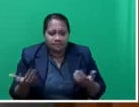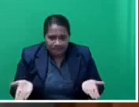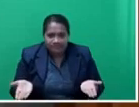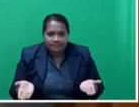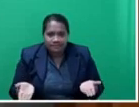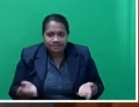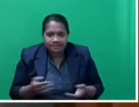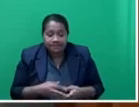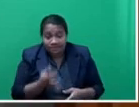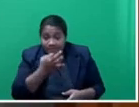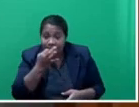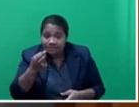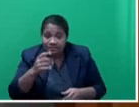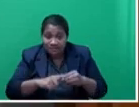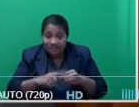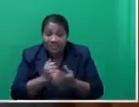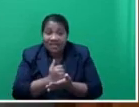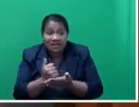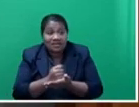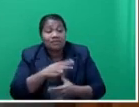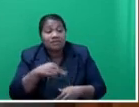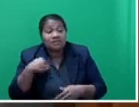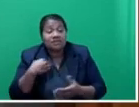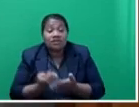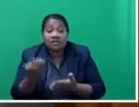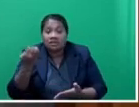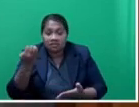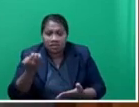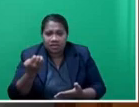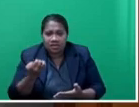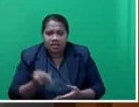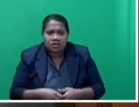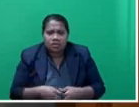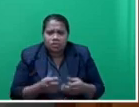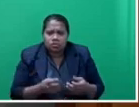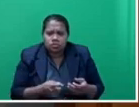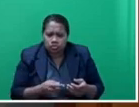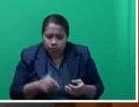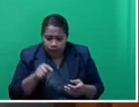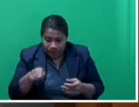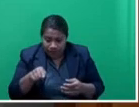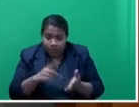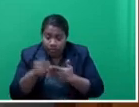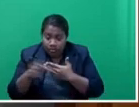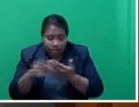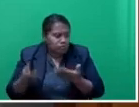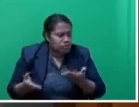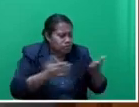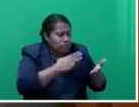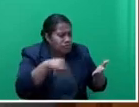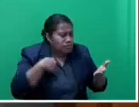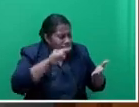ask this question to the Acting Minister for Economy, in having to transfer those programs to a ministry that is not